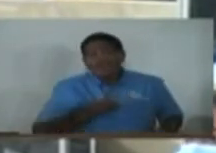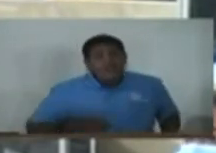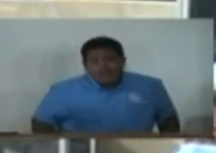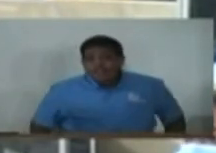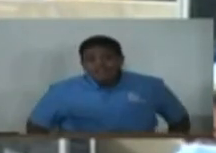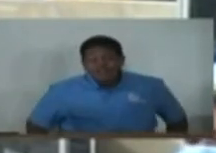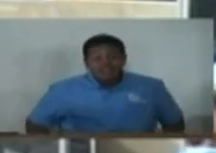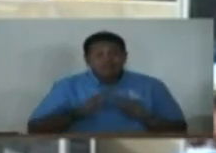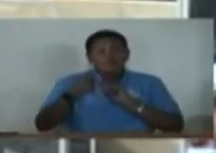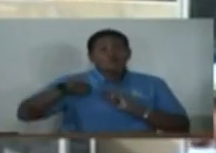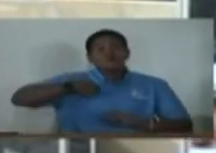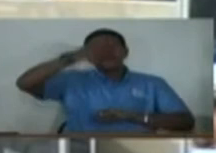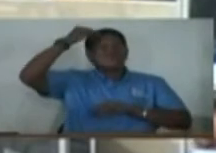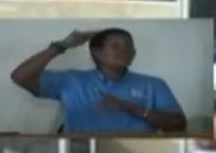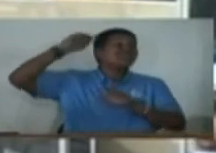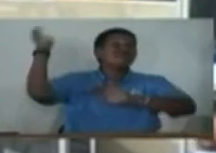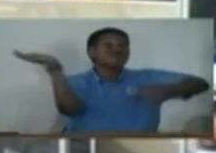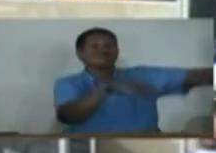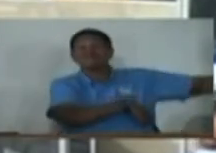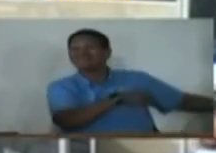But we forget about all of that.